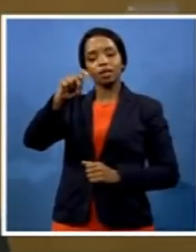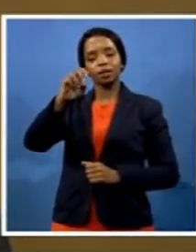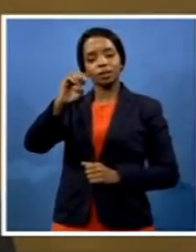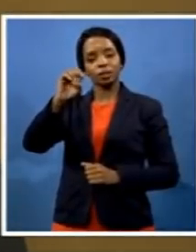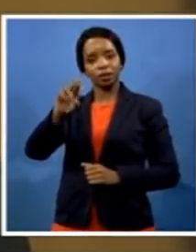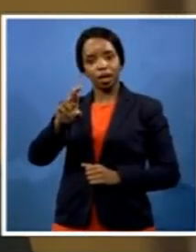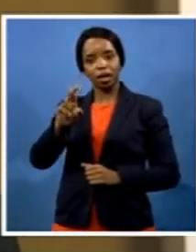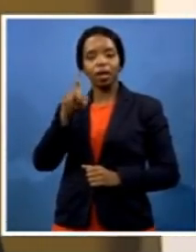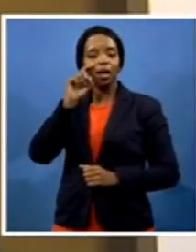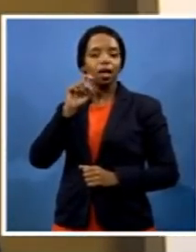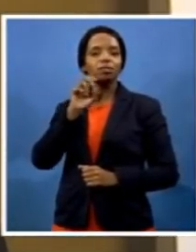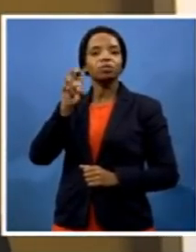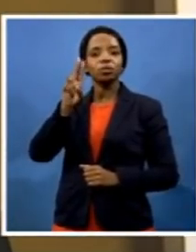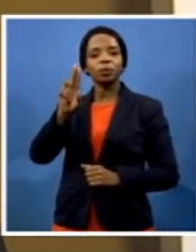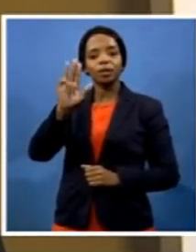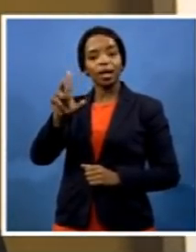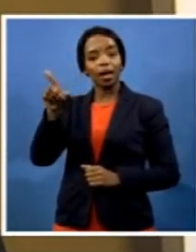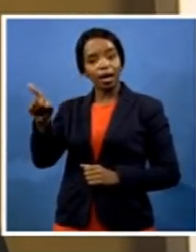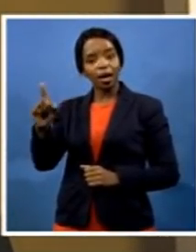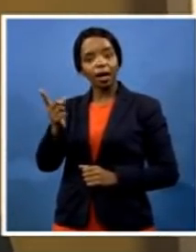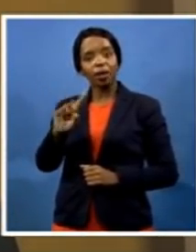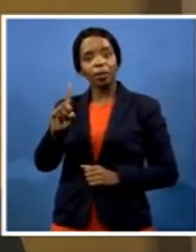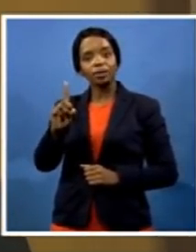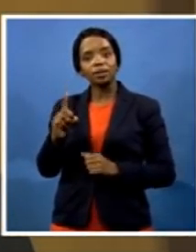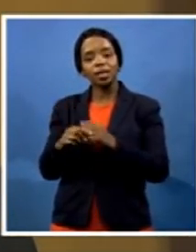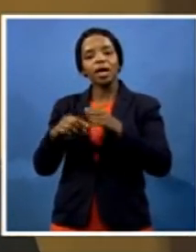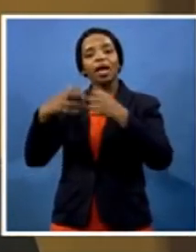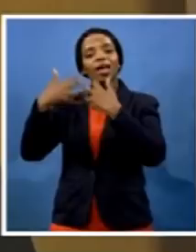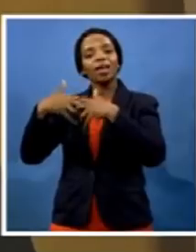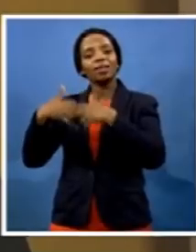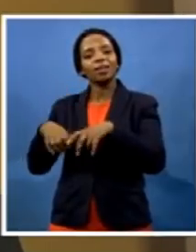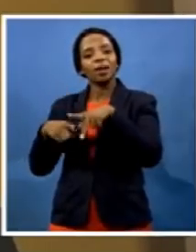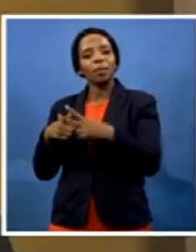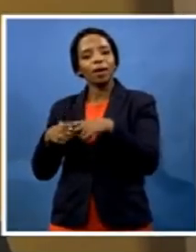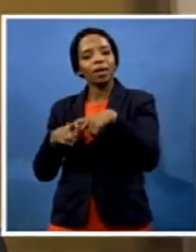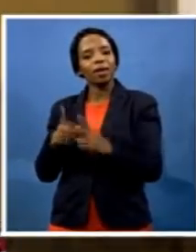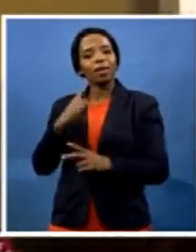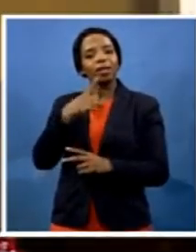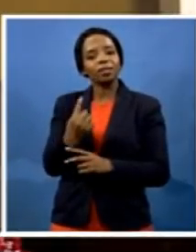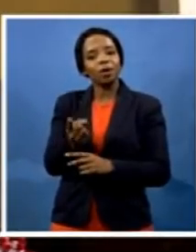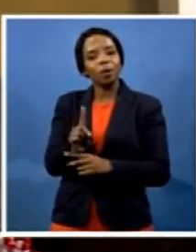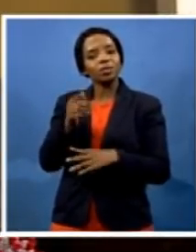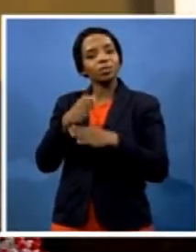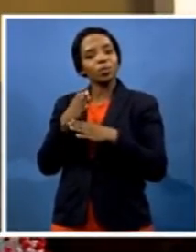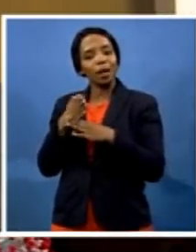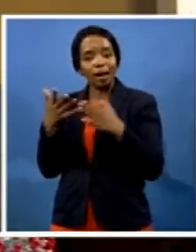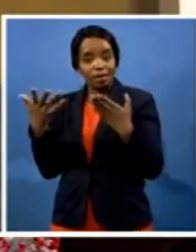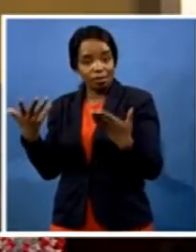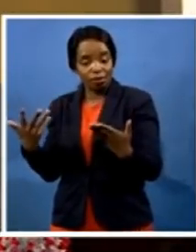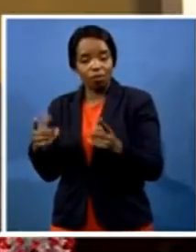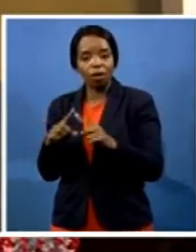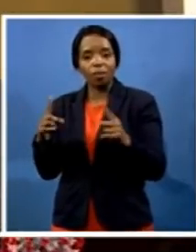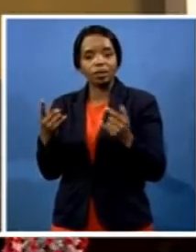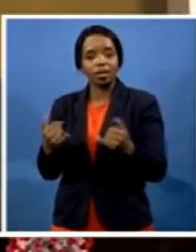he's unemployed, but, under lockdown, he's been sitting at home, and he normally recycles, and now